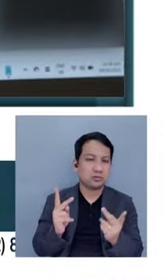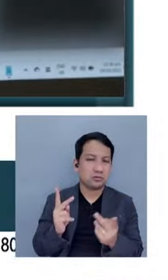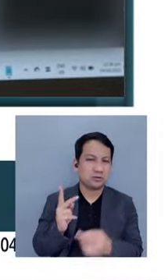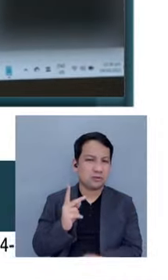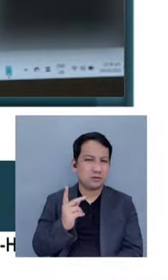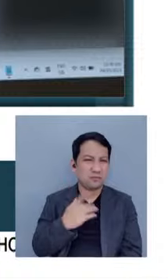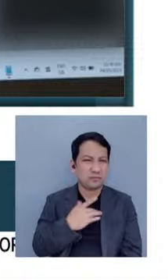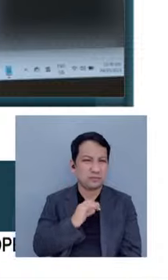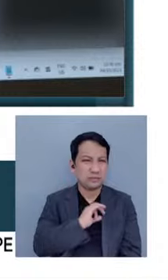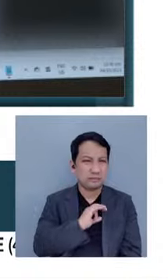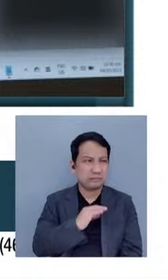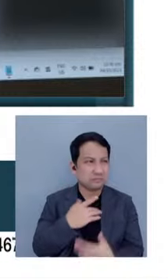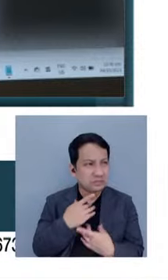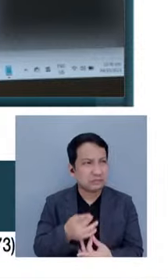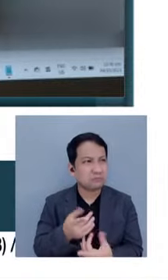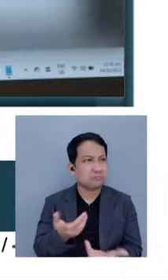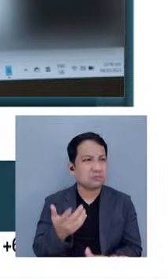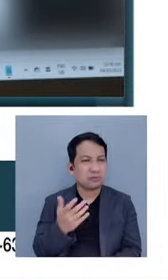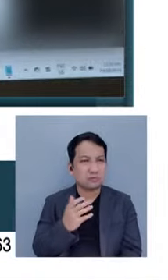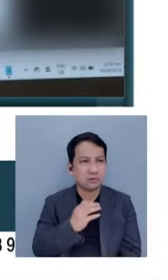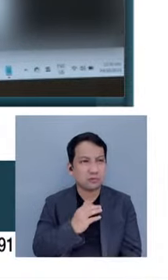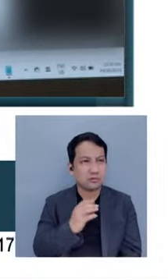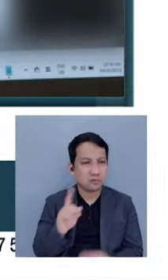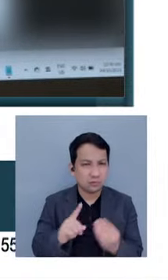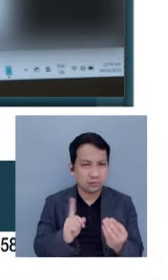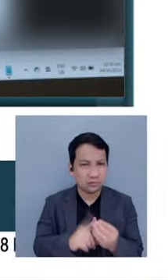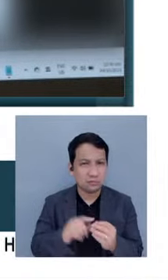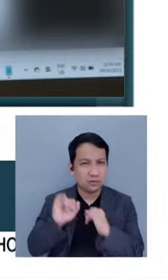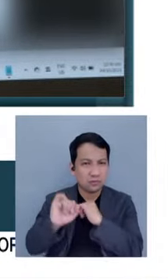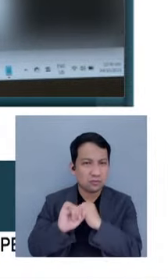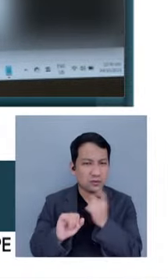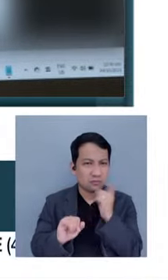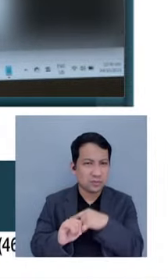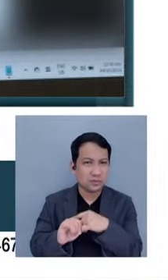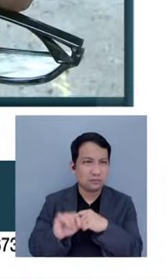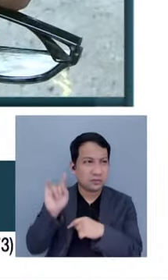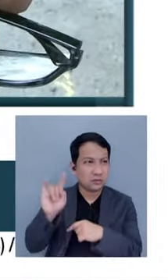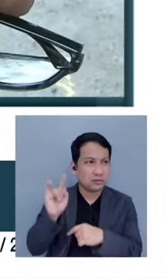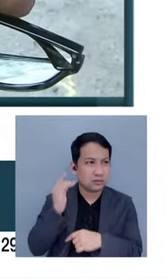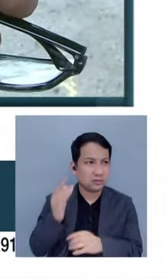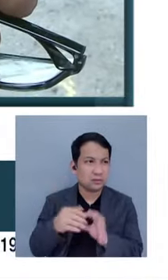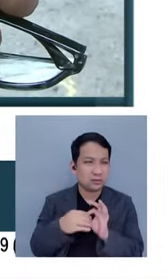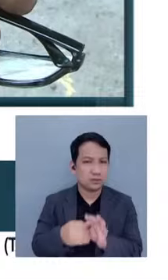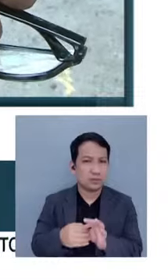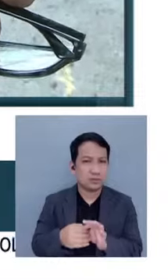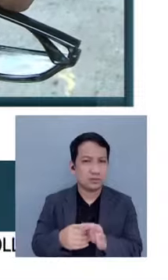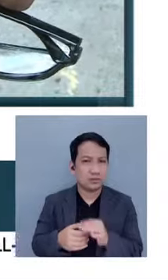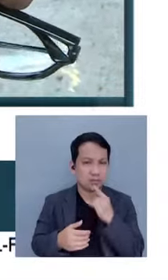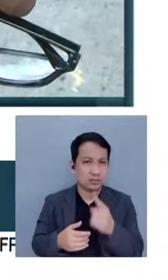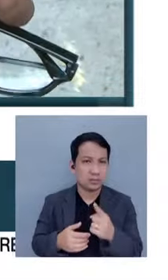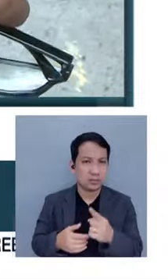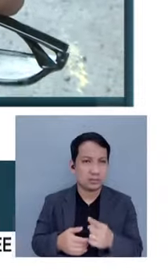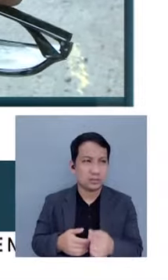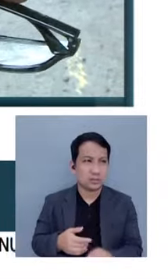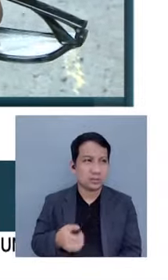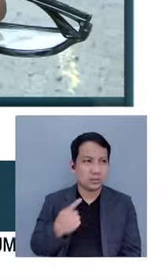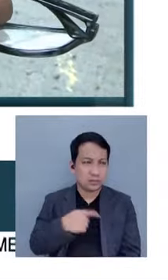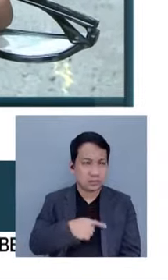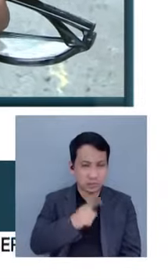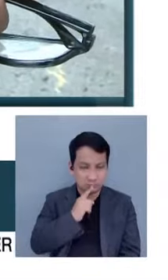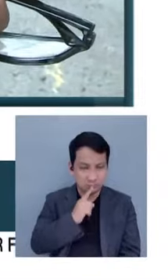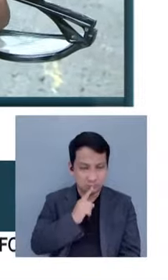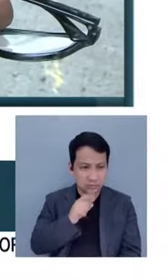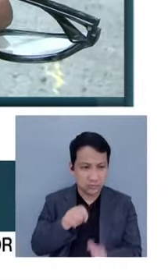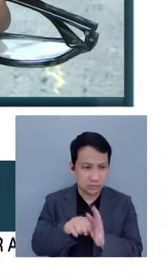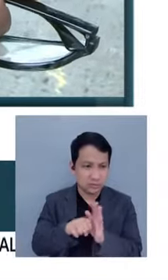because it's all about propaganda. There are times when a particular case is losing. For example, I